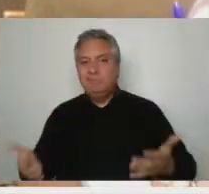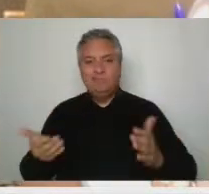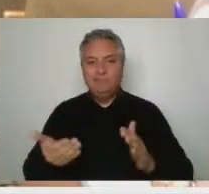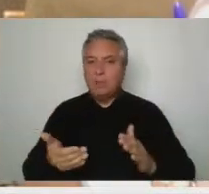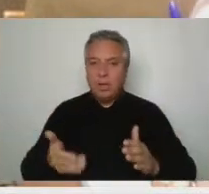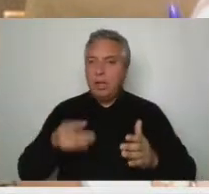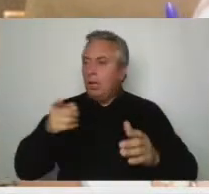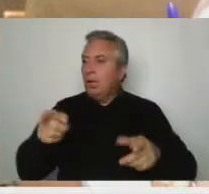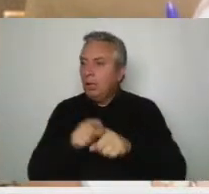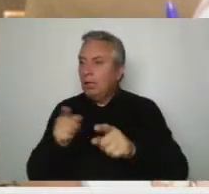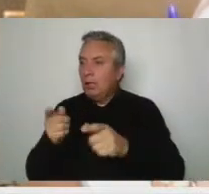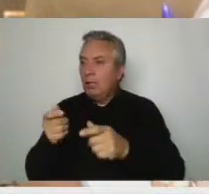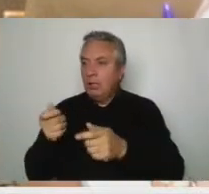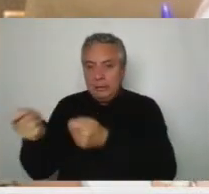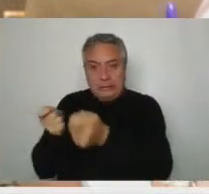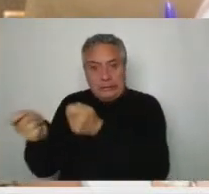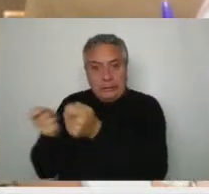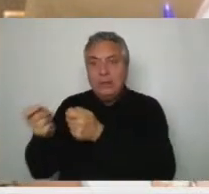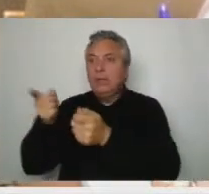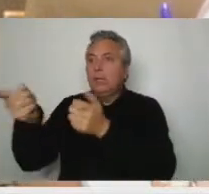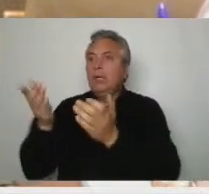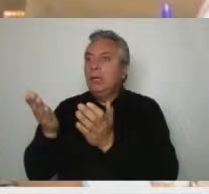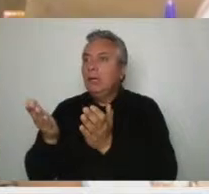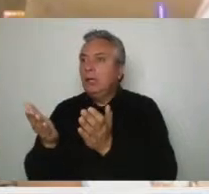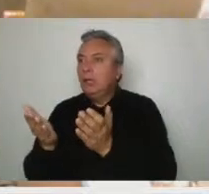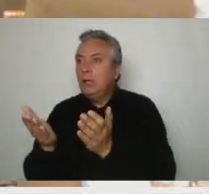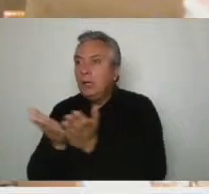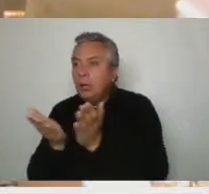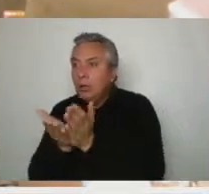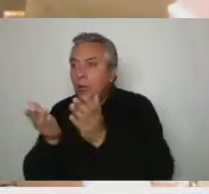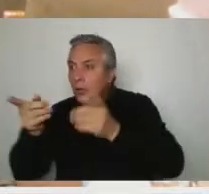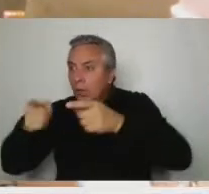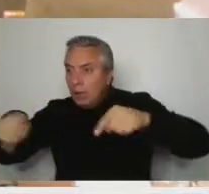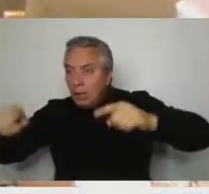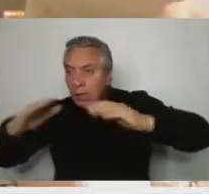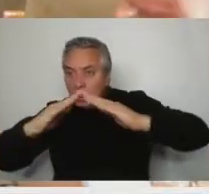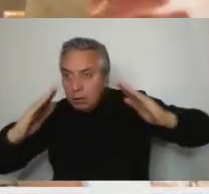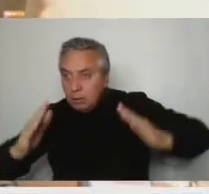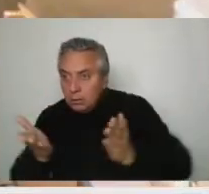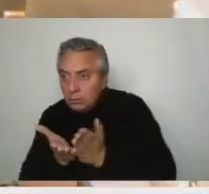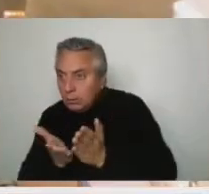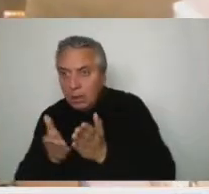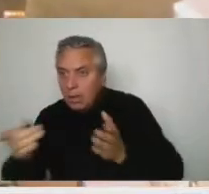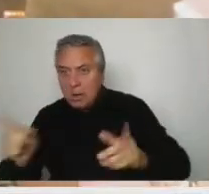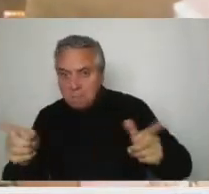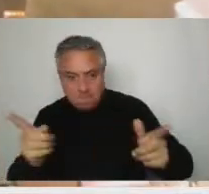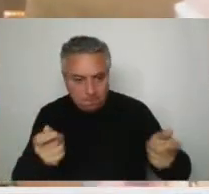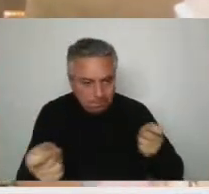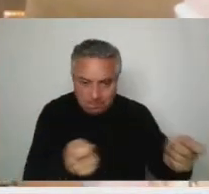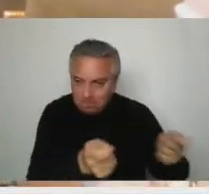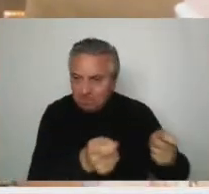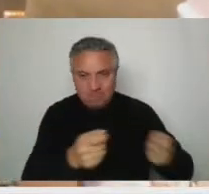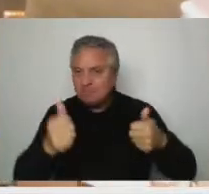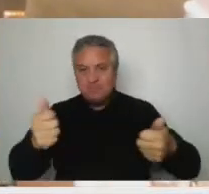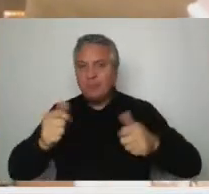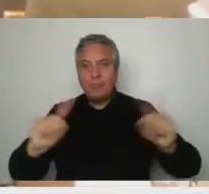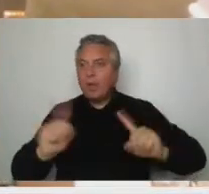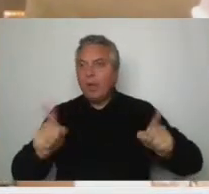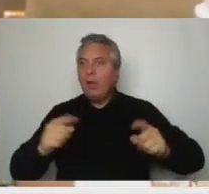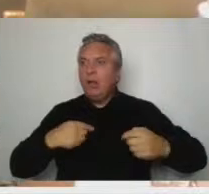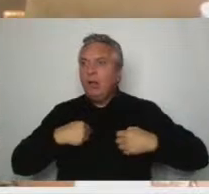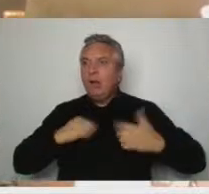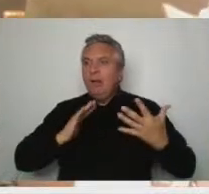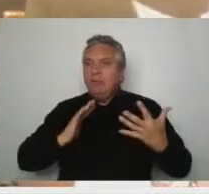based on false pretenses, and then it's hard for the schools to work with that, and the overall environment